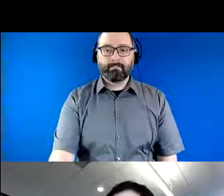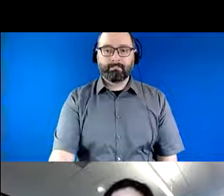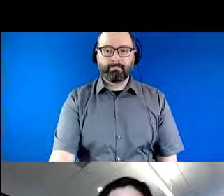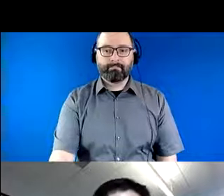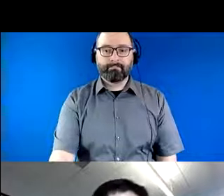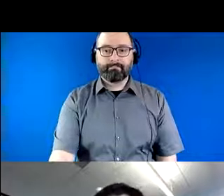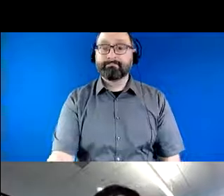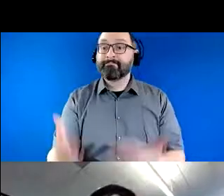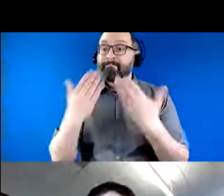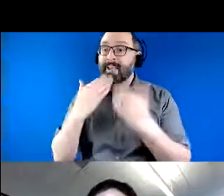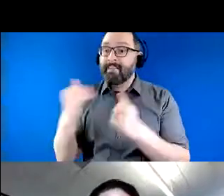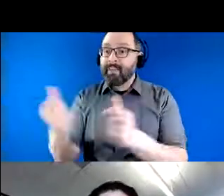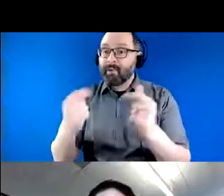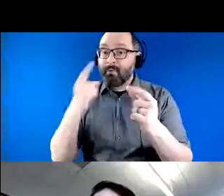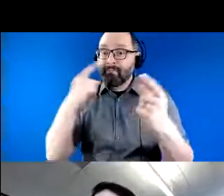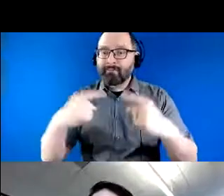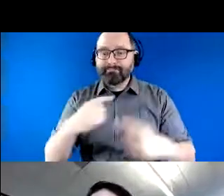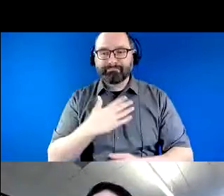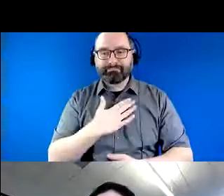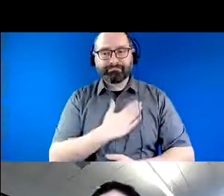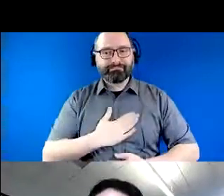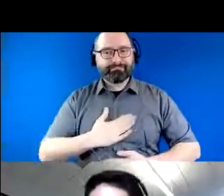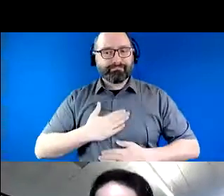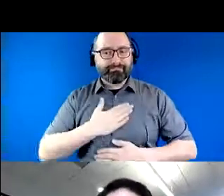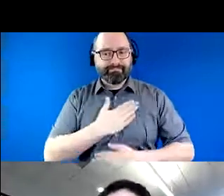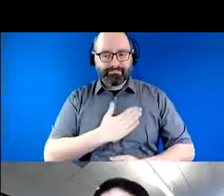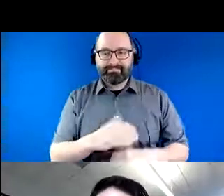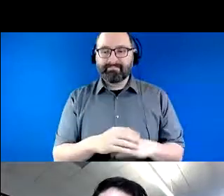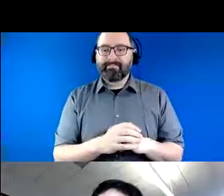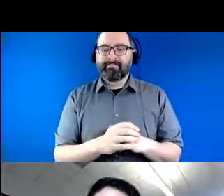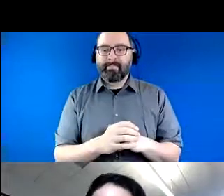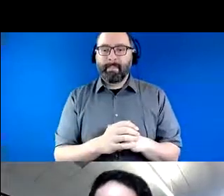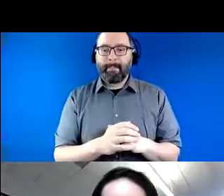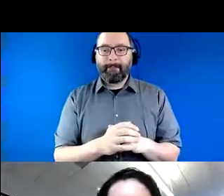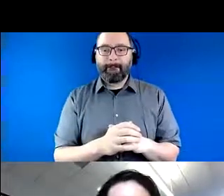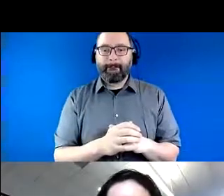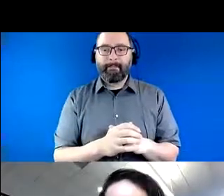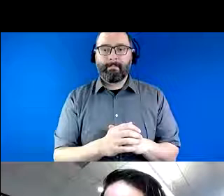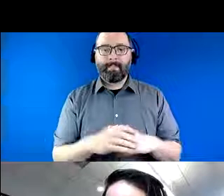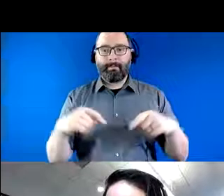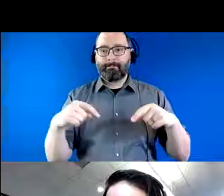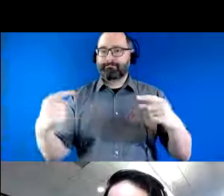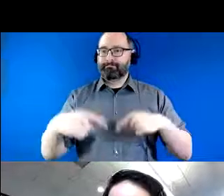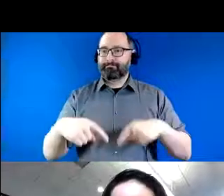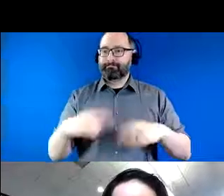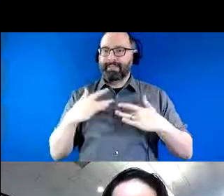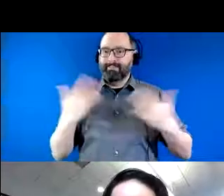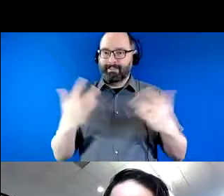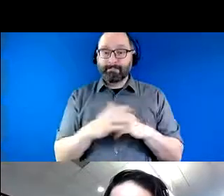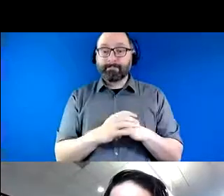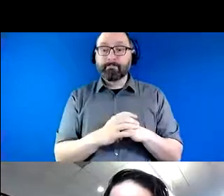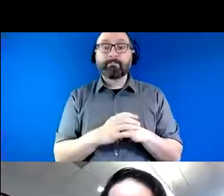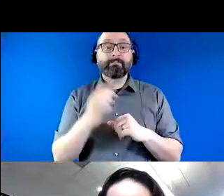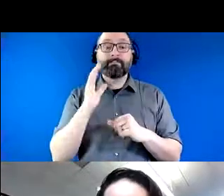Thank you all for being here. It's a pleasure being in this event. I'm going